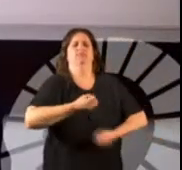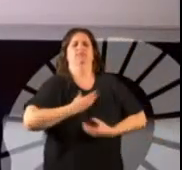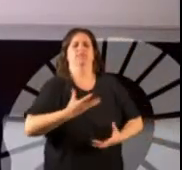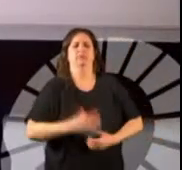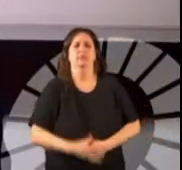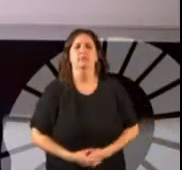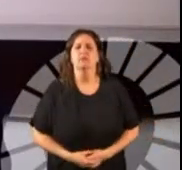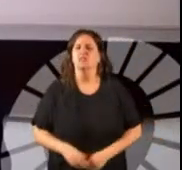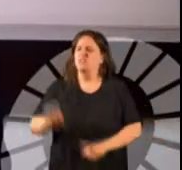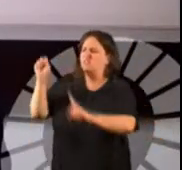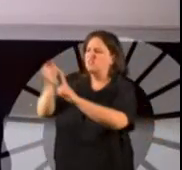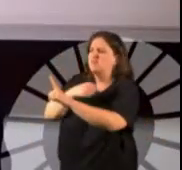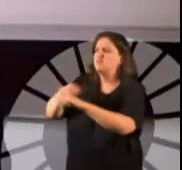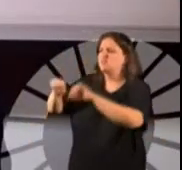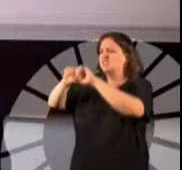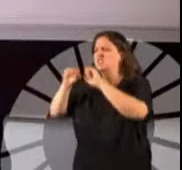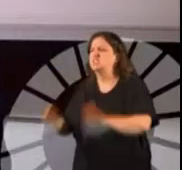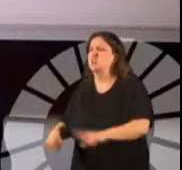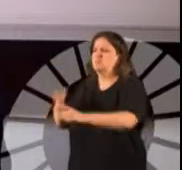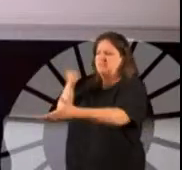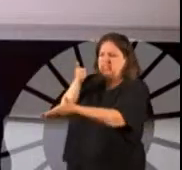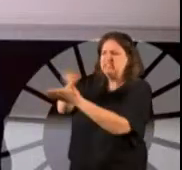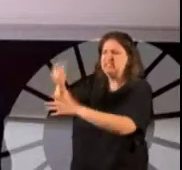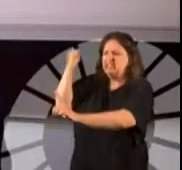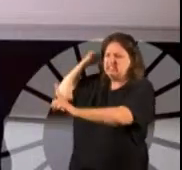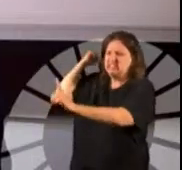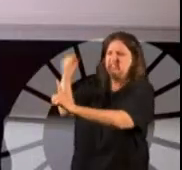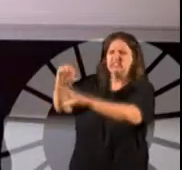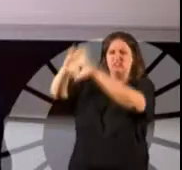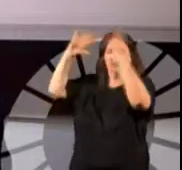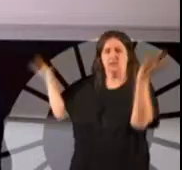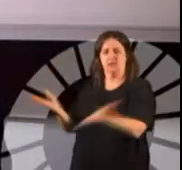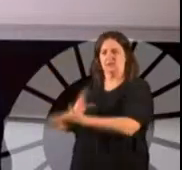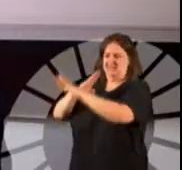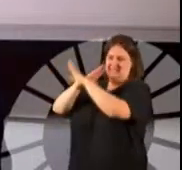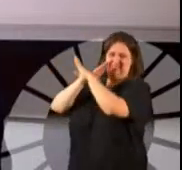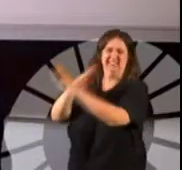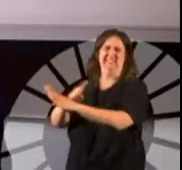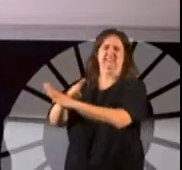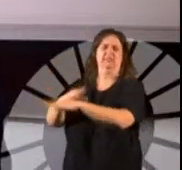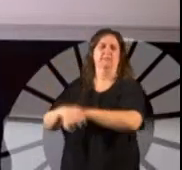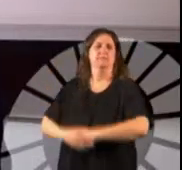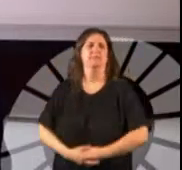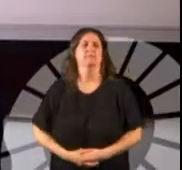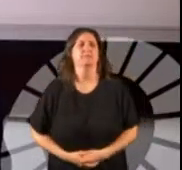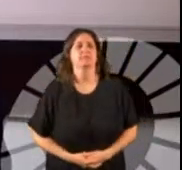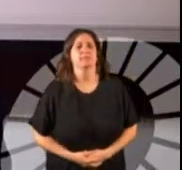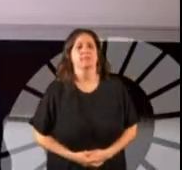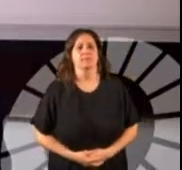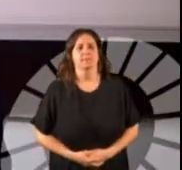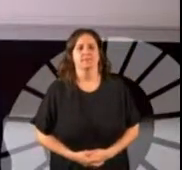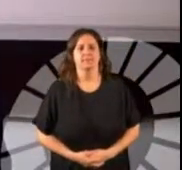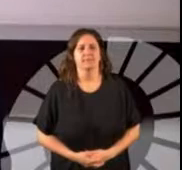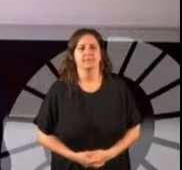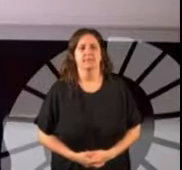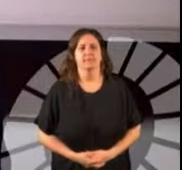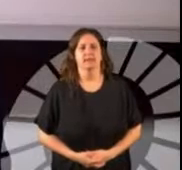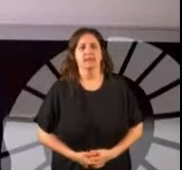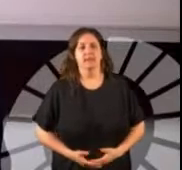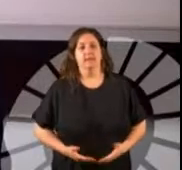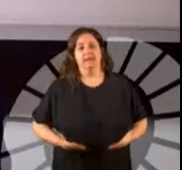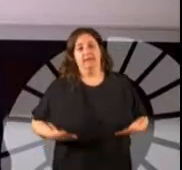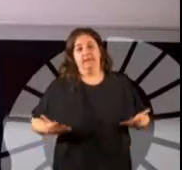be challenging, but we have the means and the will to achieve equality